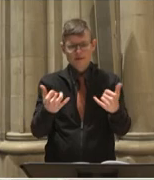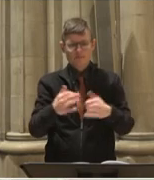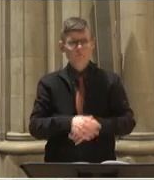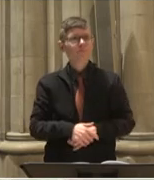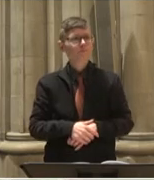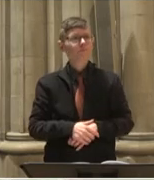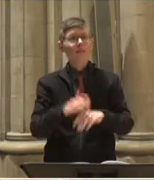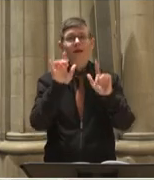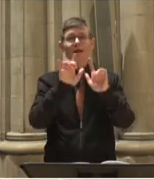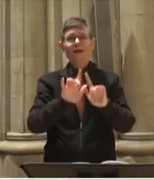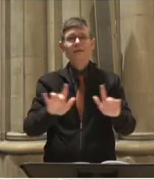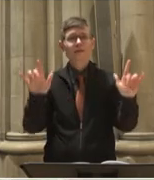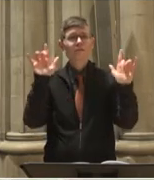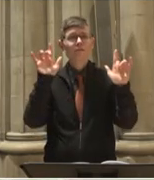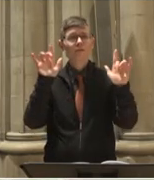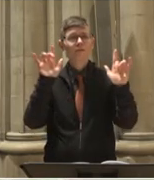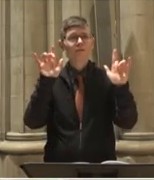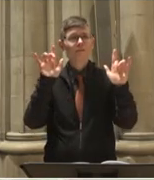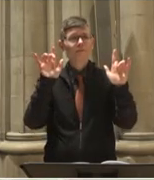Cathedral,